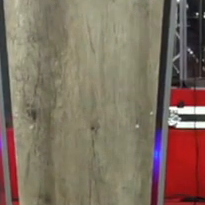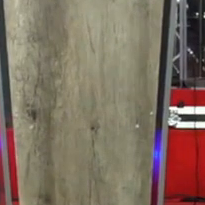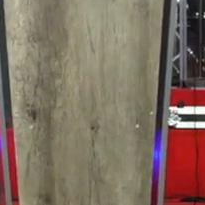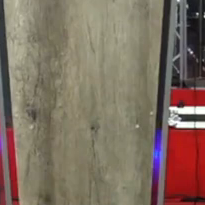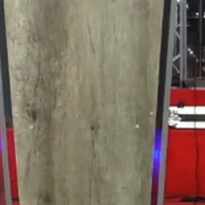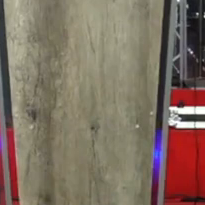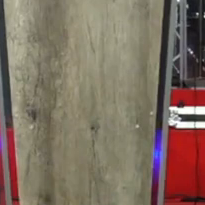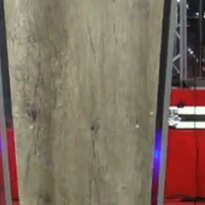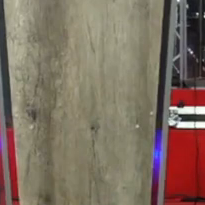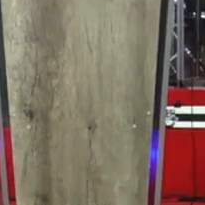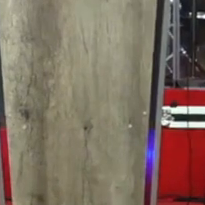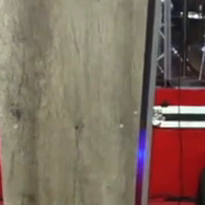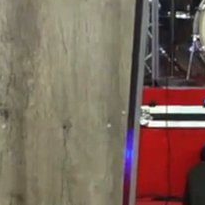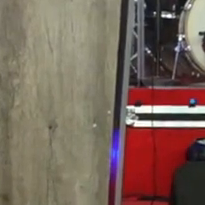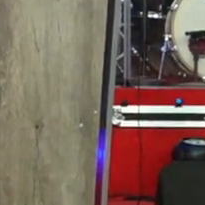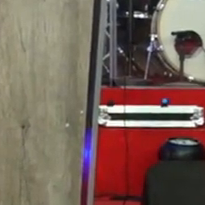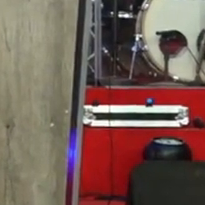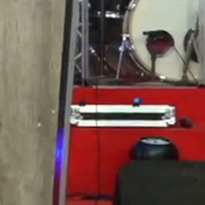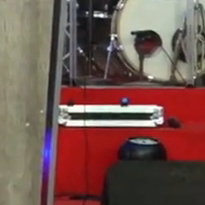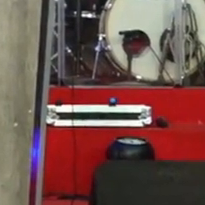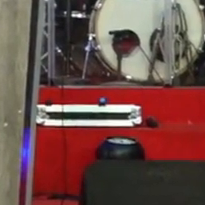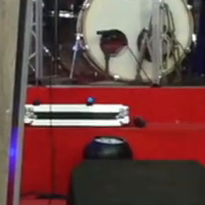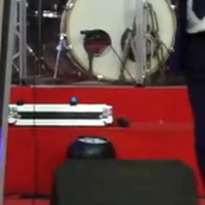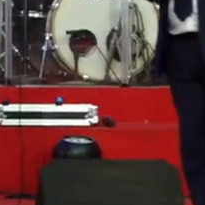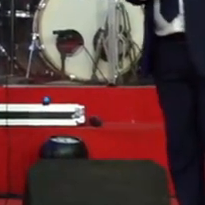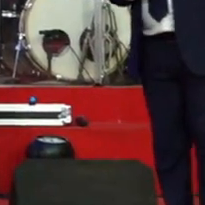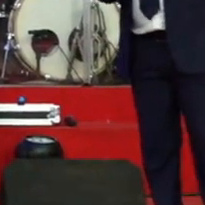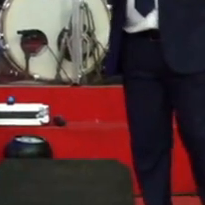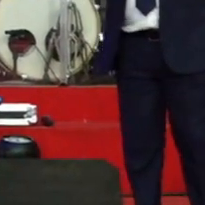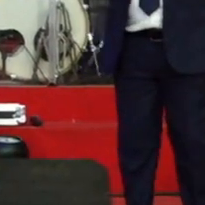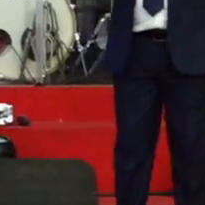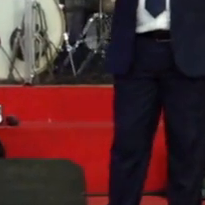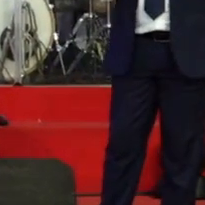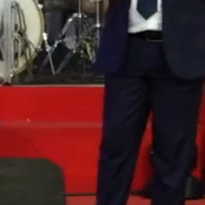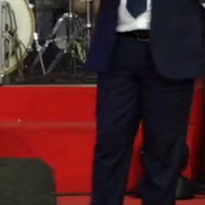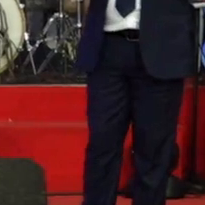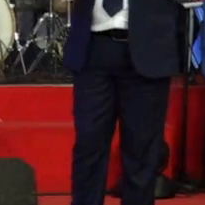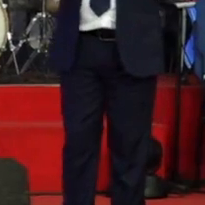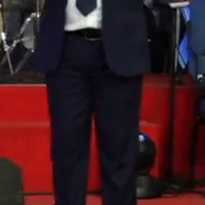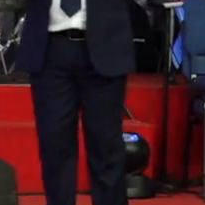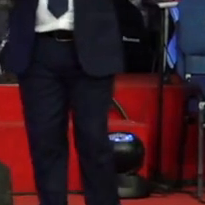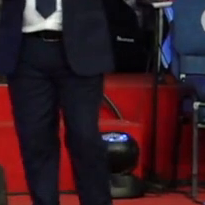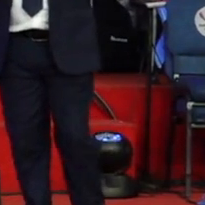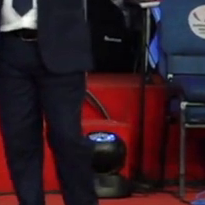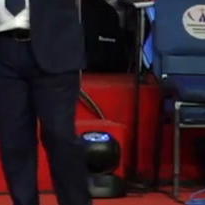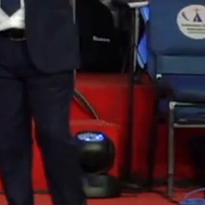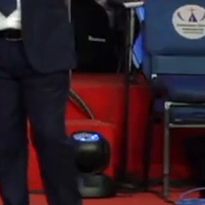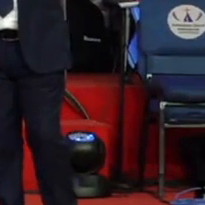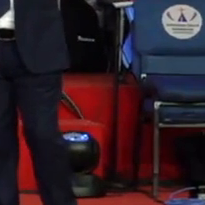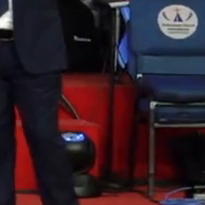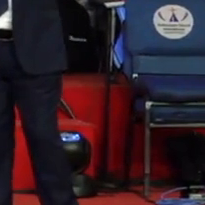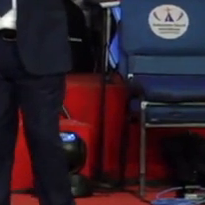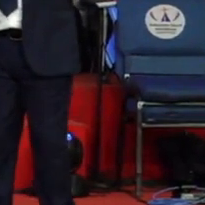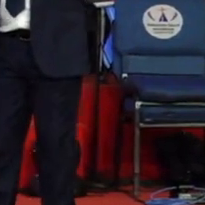a little. Utavuna mavuno chache. If you sow a lot, ukipanda kwa wingi, you'll reap a lot. Utavuna